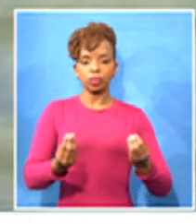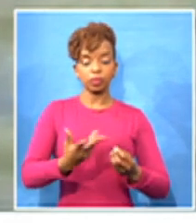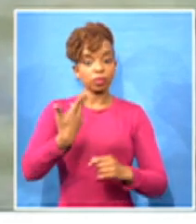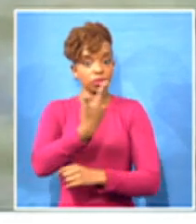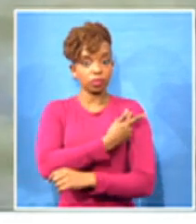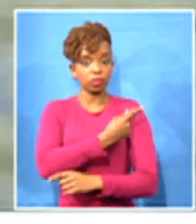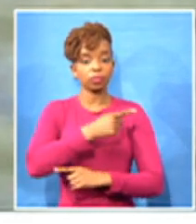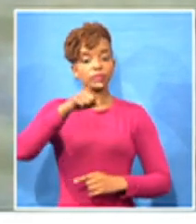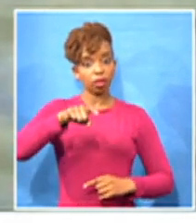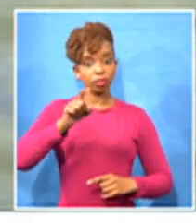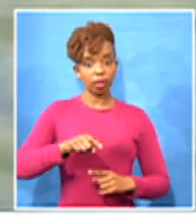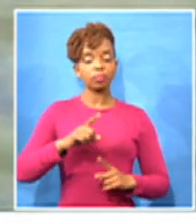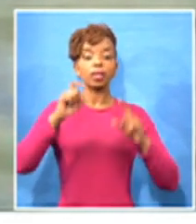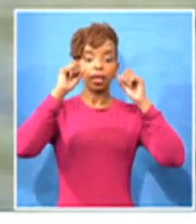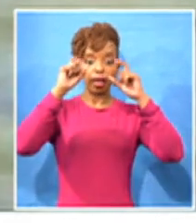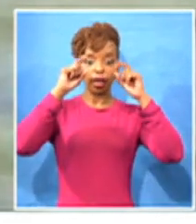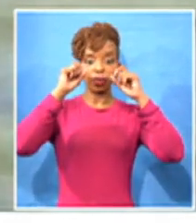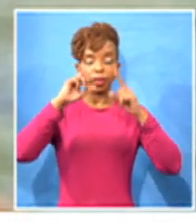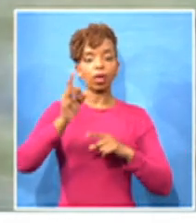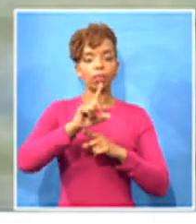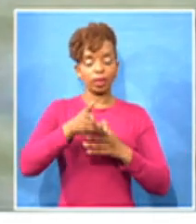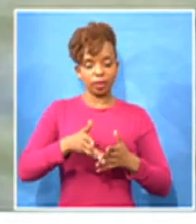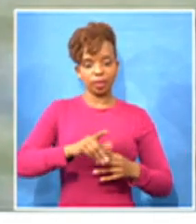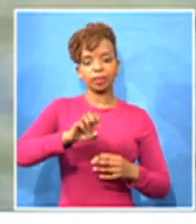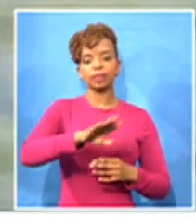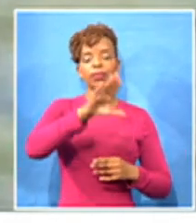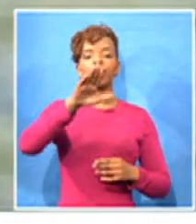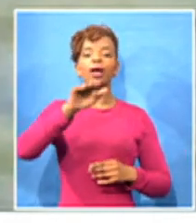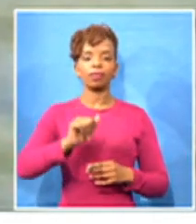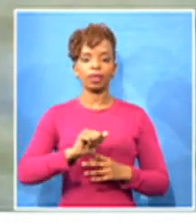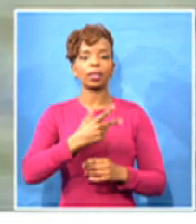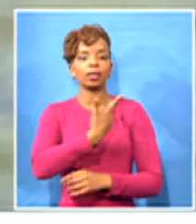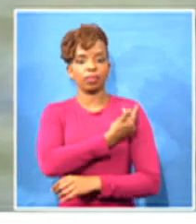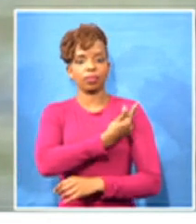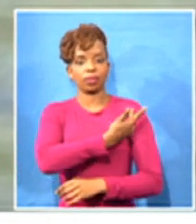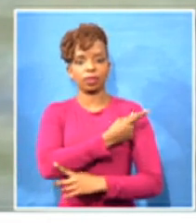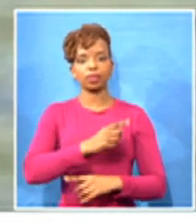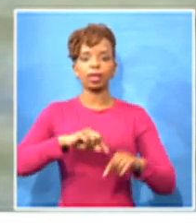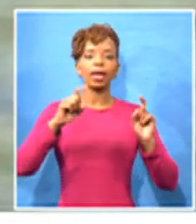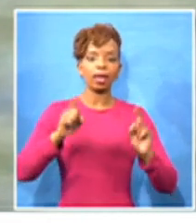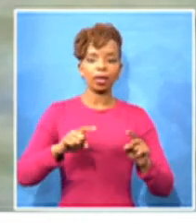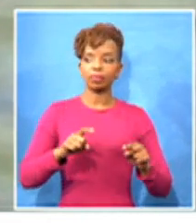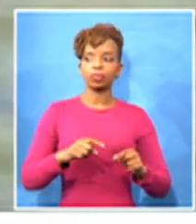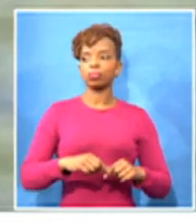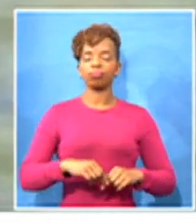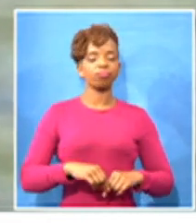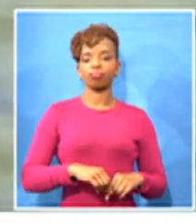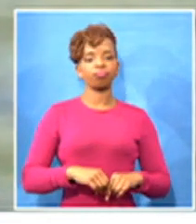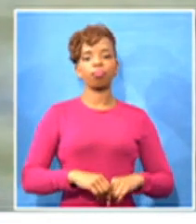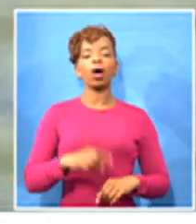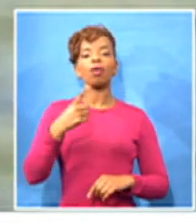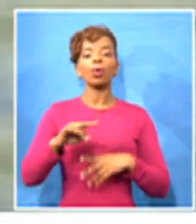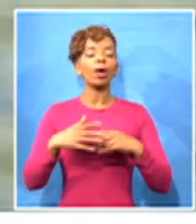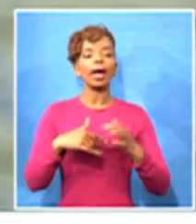be aware that in South Africa, vaccination by no means is mandatory. So it is not mandatory for any South